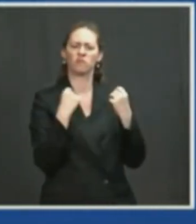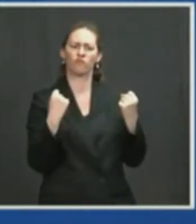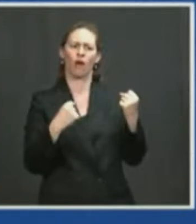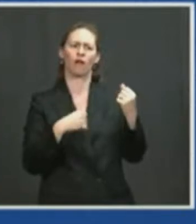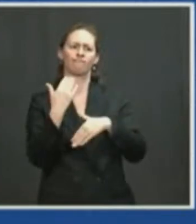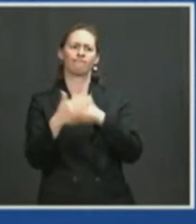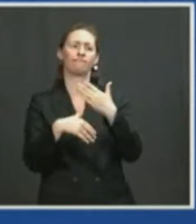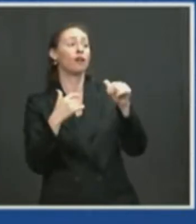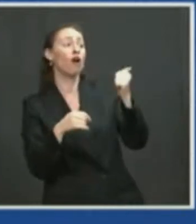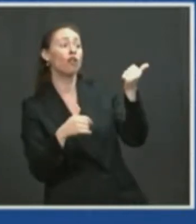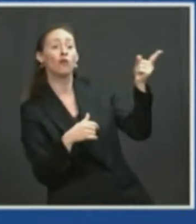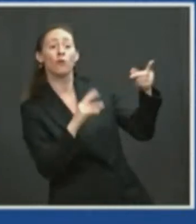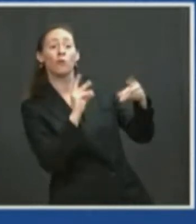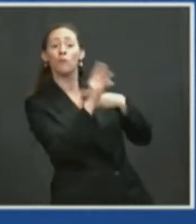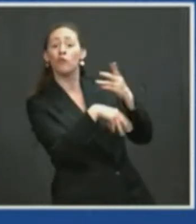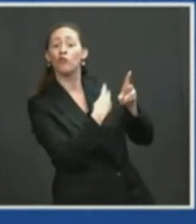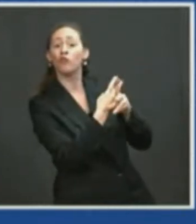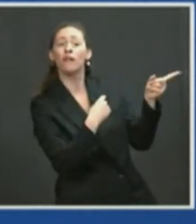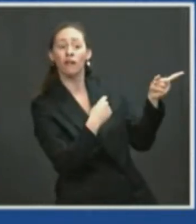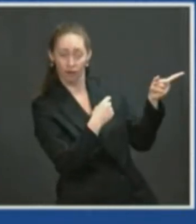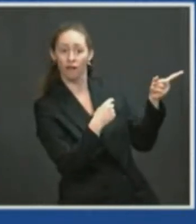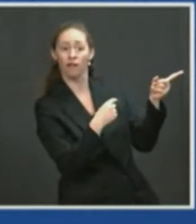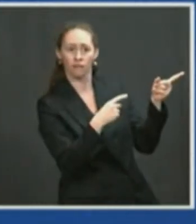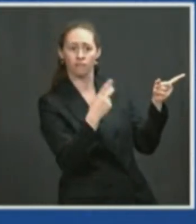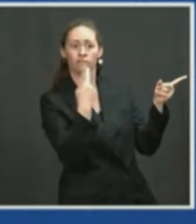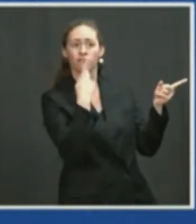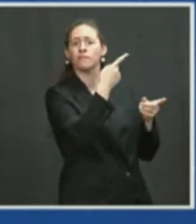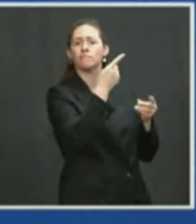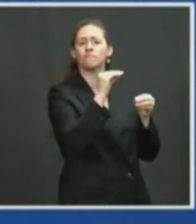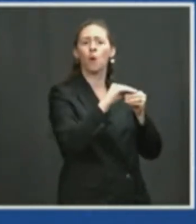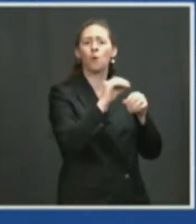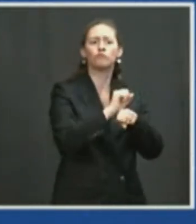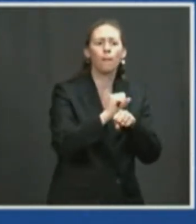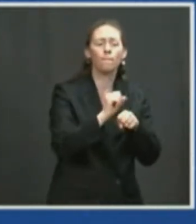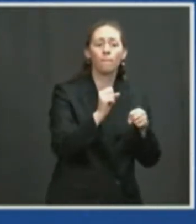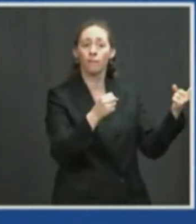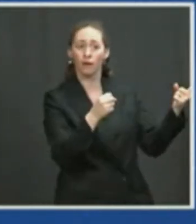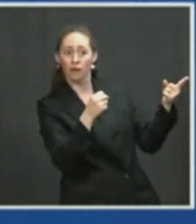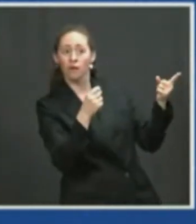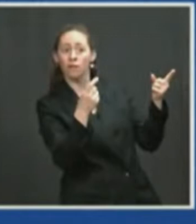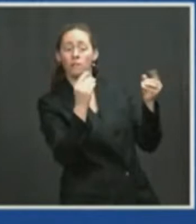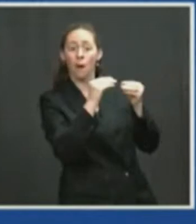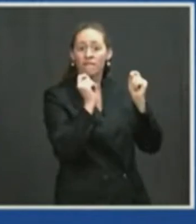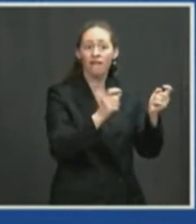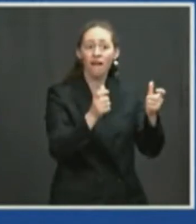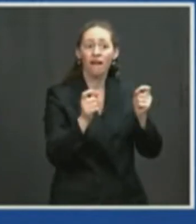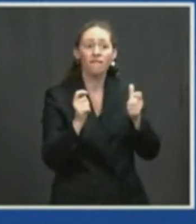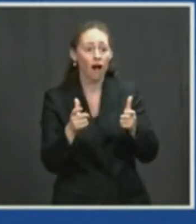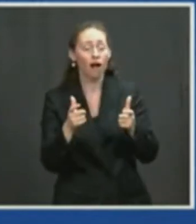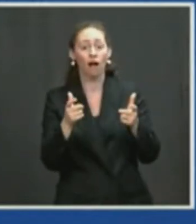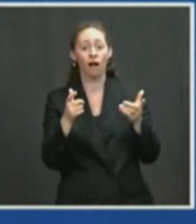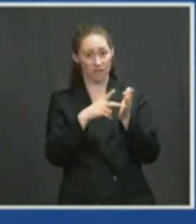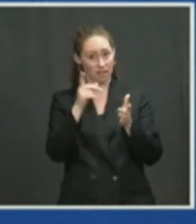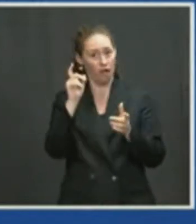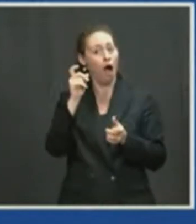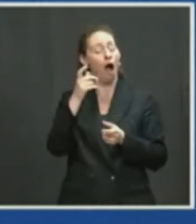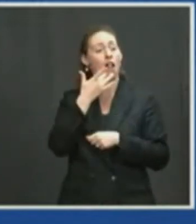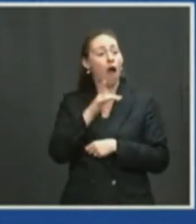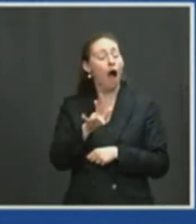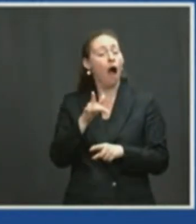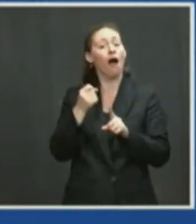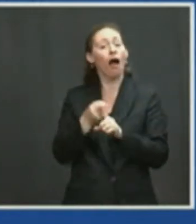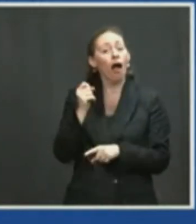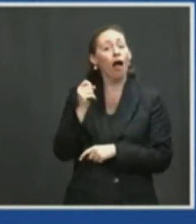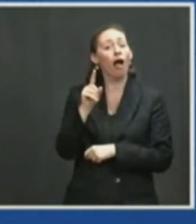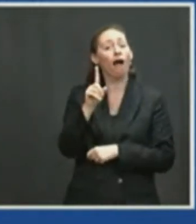economy is gaining jobs as quickly as ours. And none of this success is an accident. It isn't luck. It's due